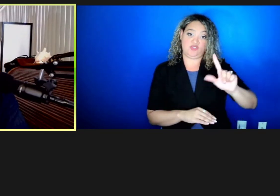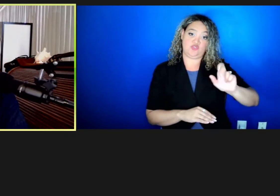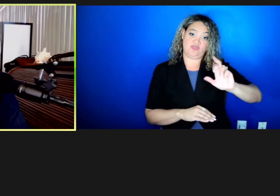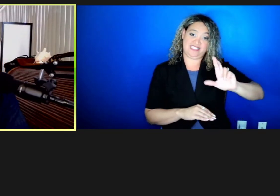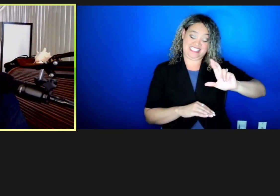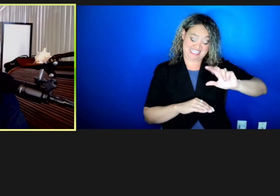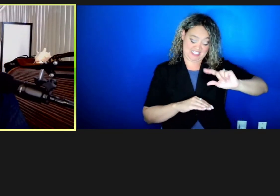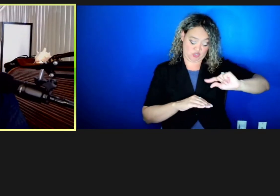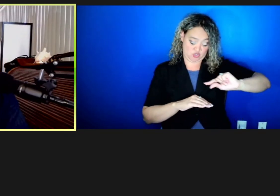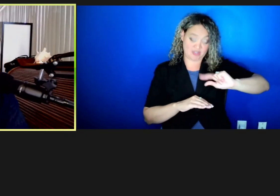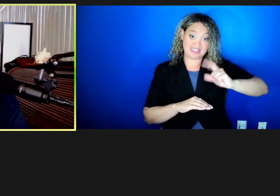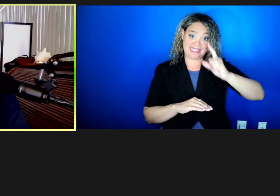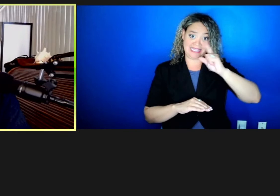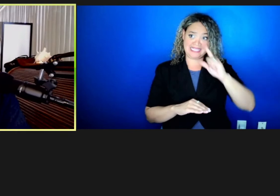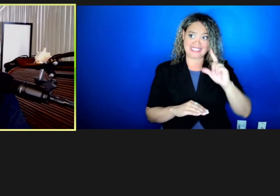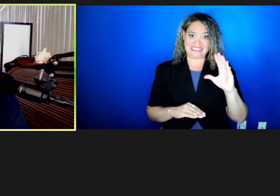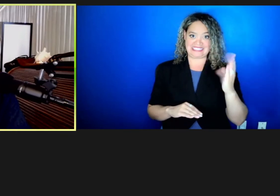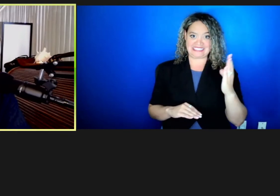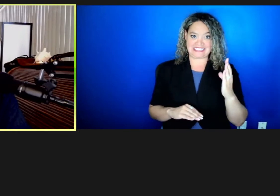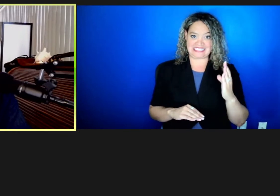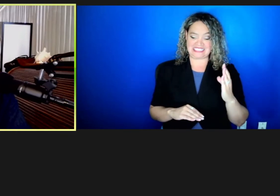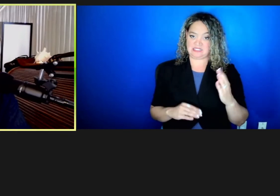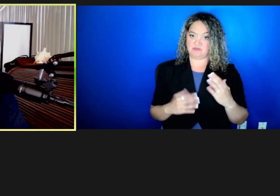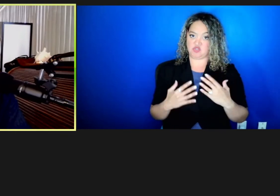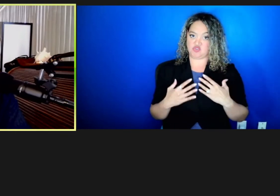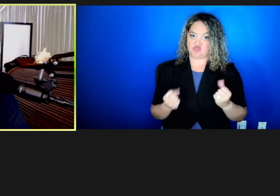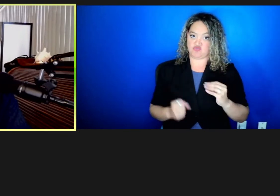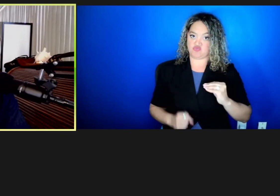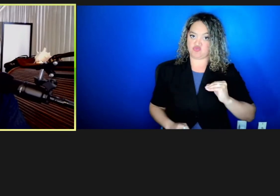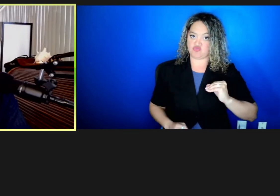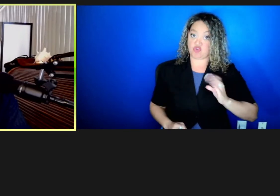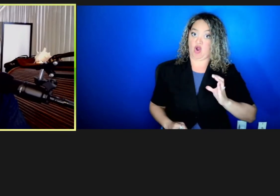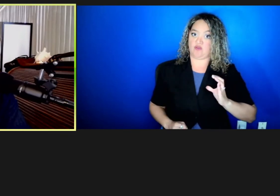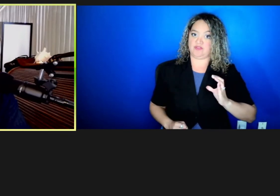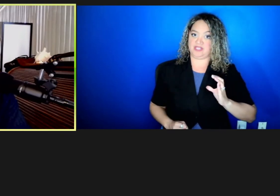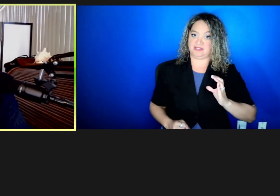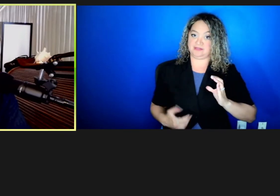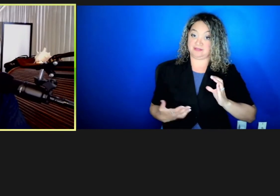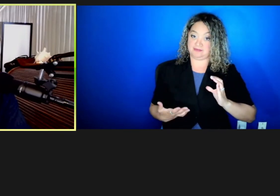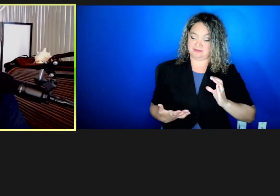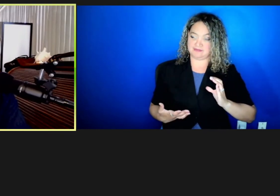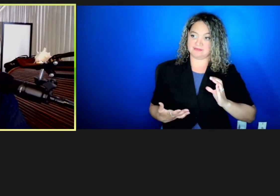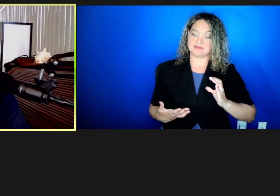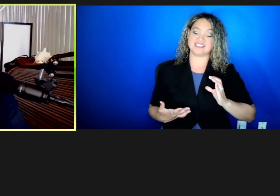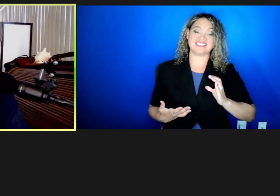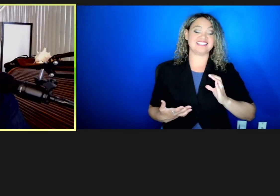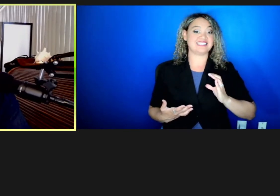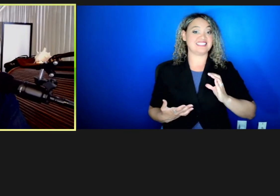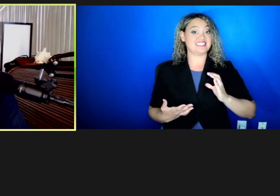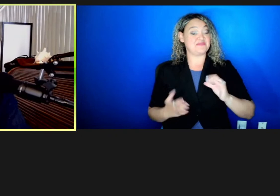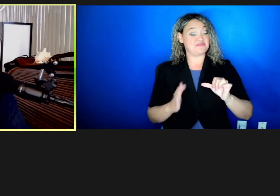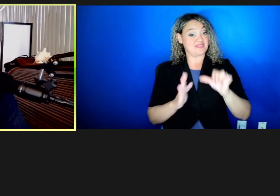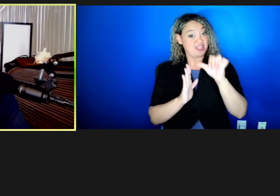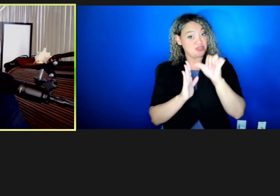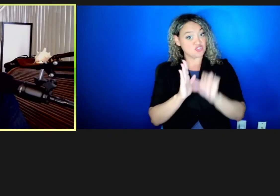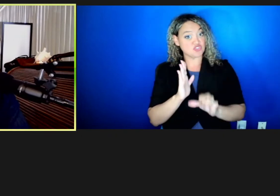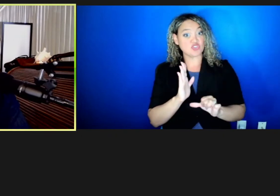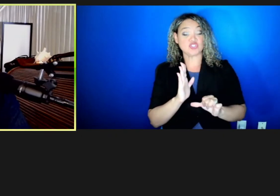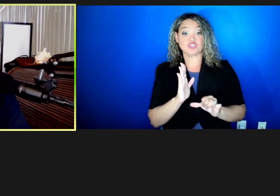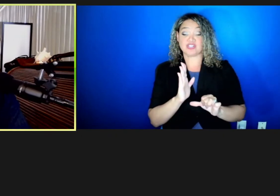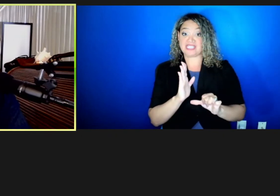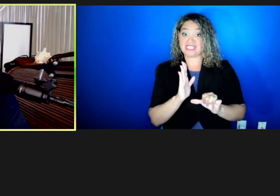although he spoke with a confidence that seems to be the surgeon's brand, and although the surgery was